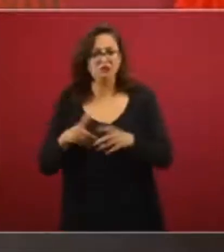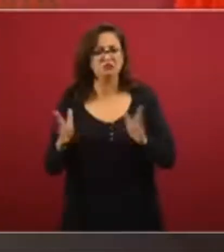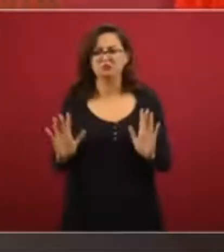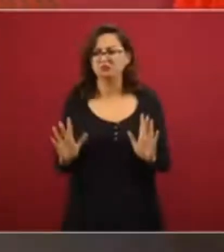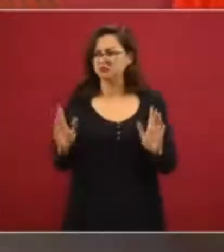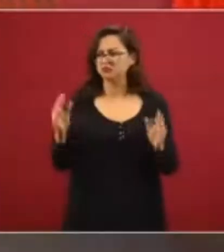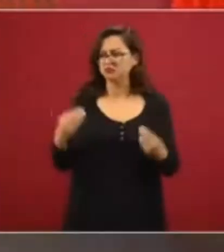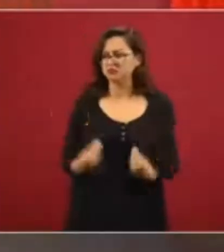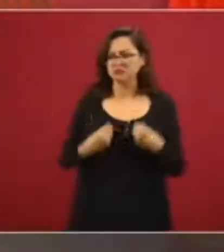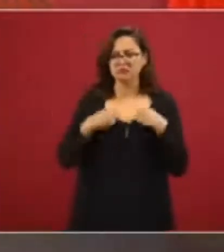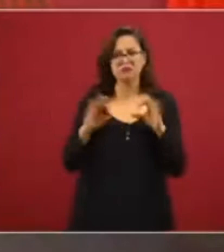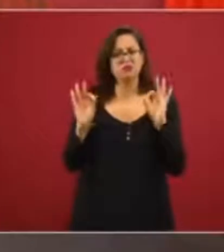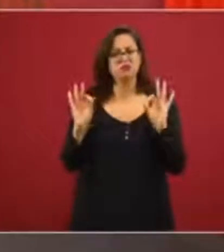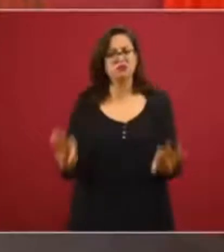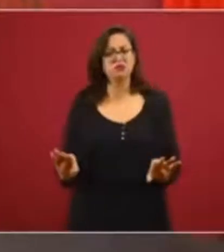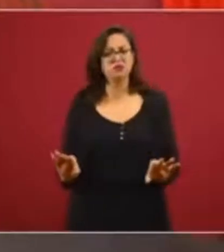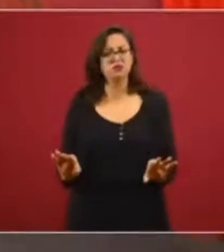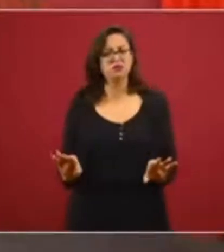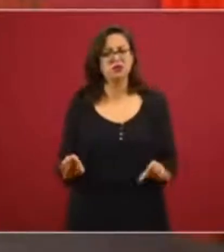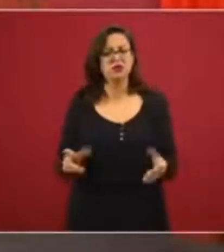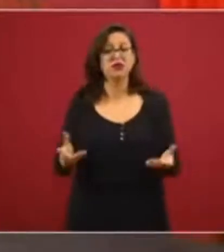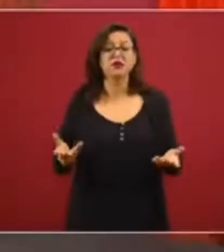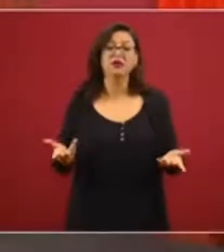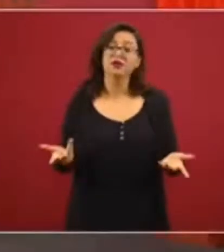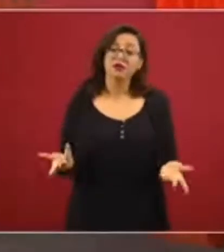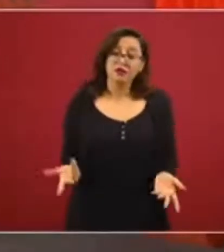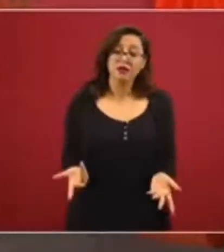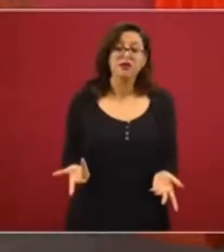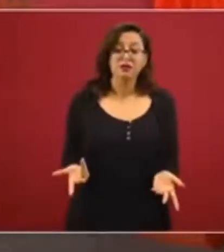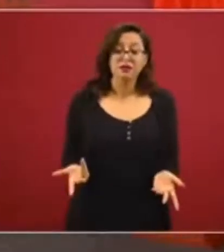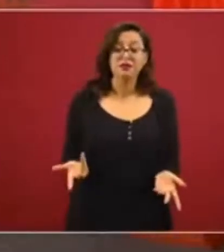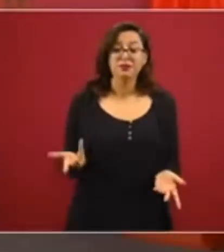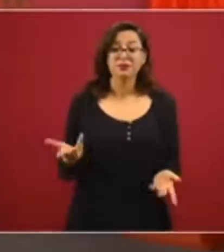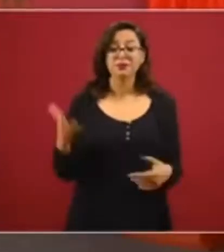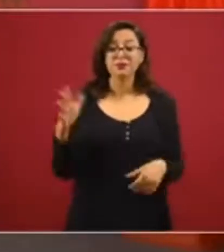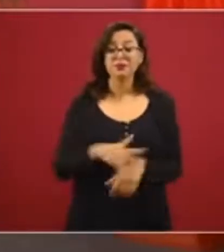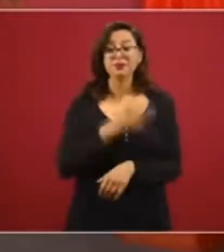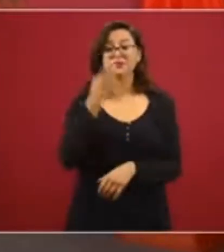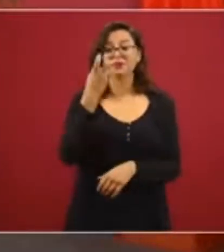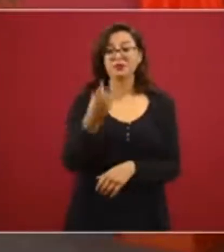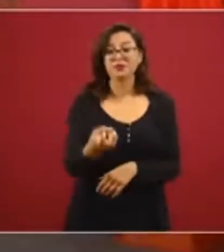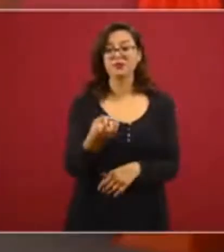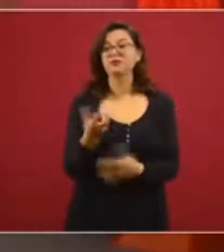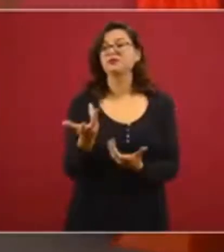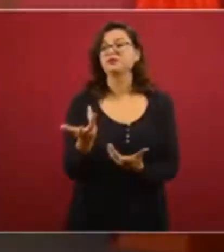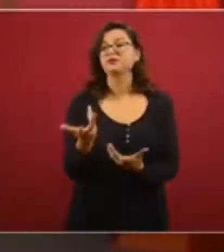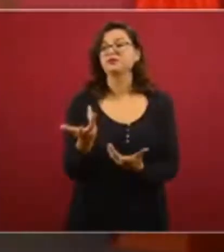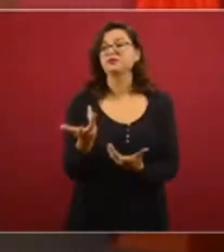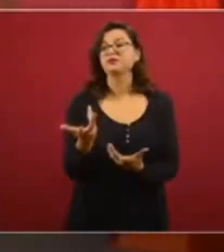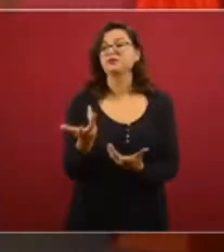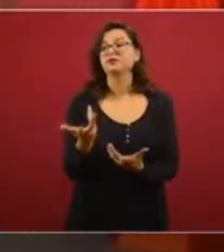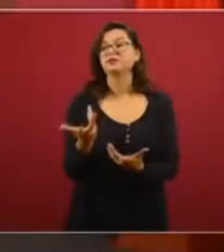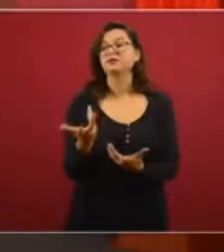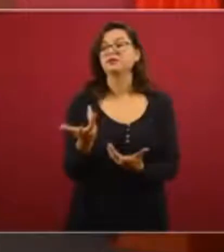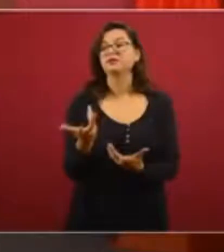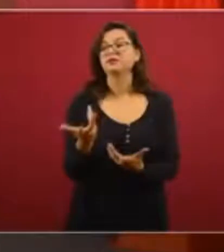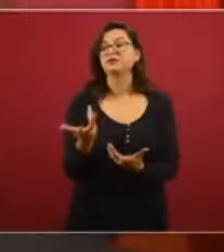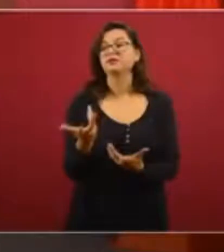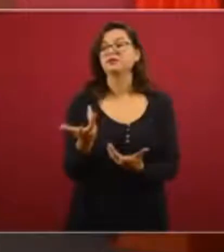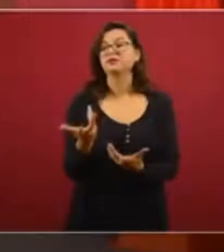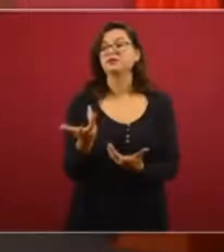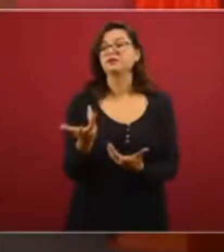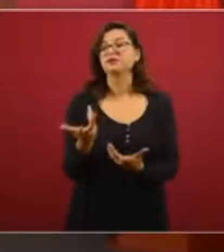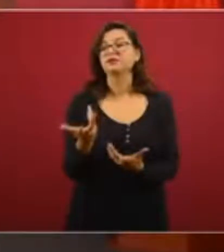Por eso tienen establecido el estado de bienestar, And that's why they